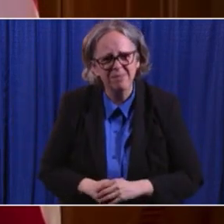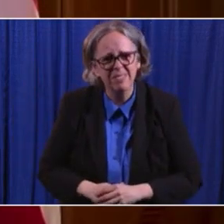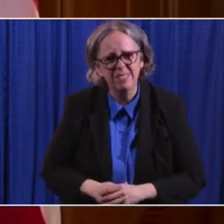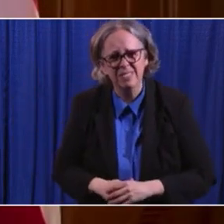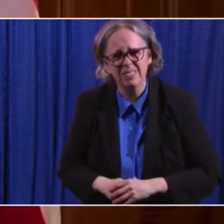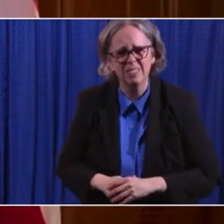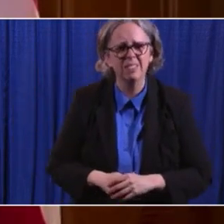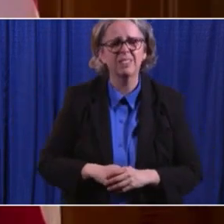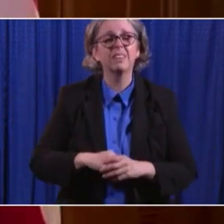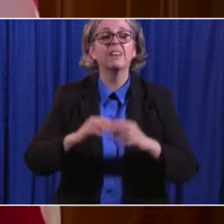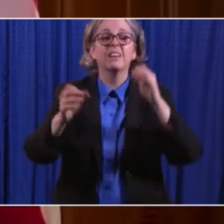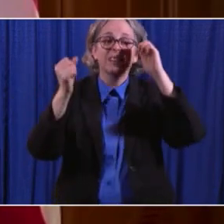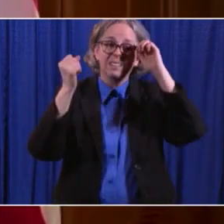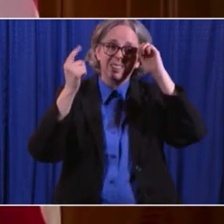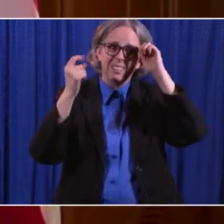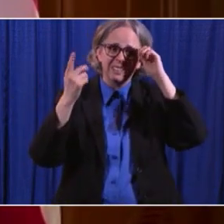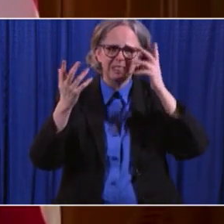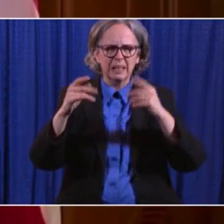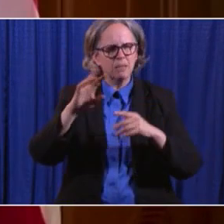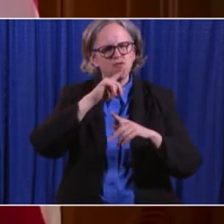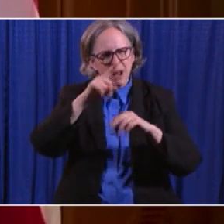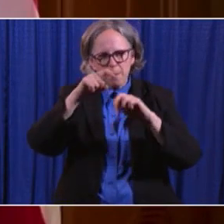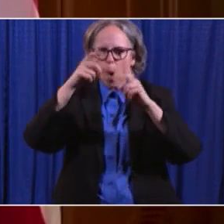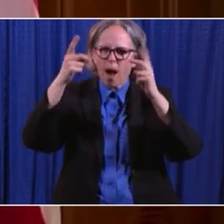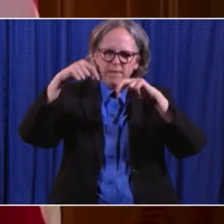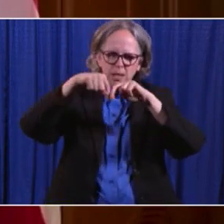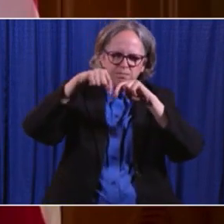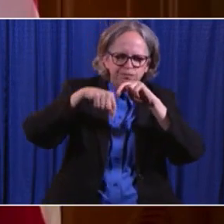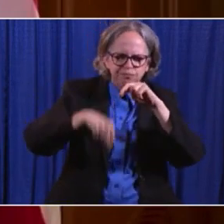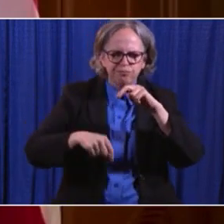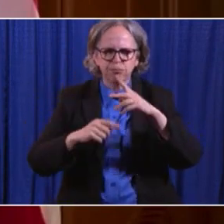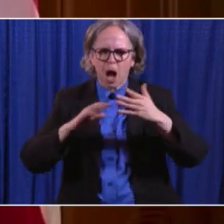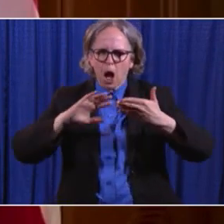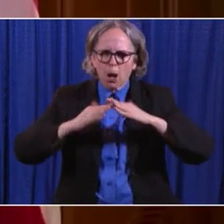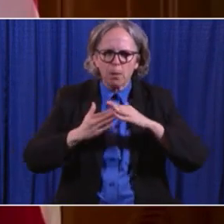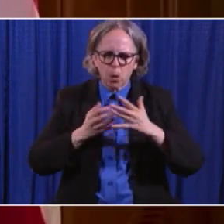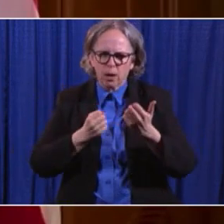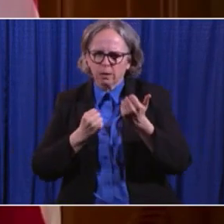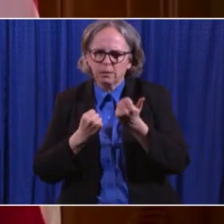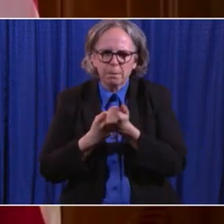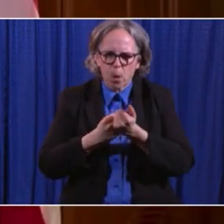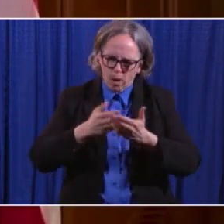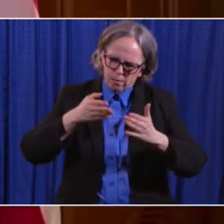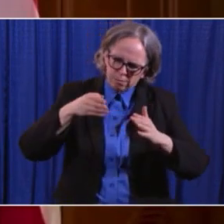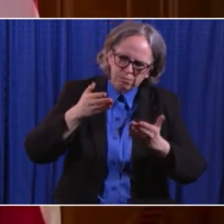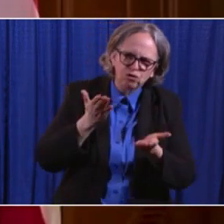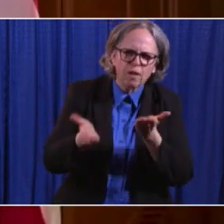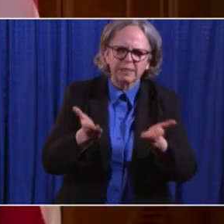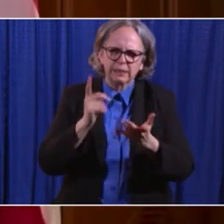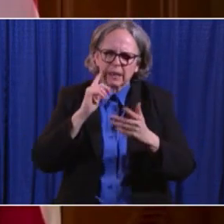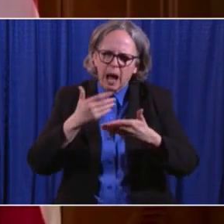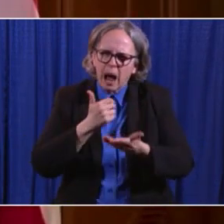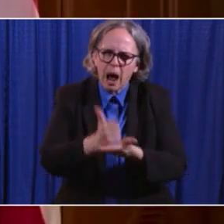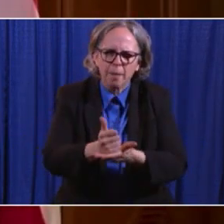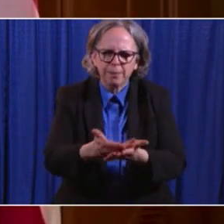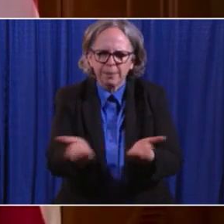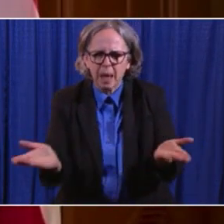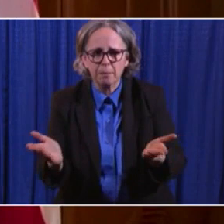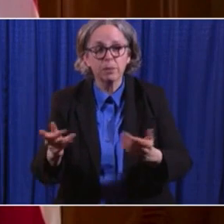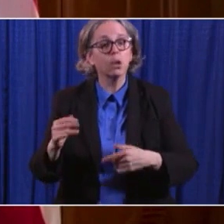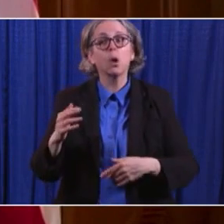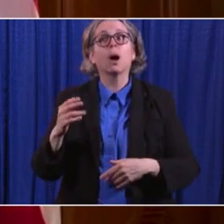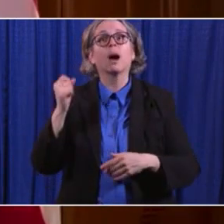intensive, community-based services that will help us serve children in their homes and help